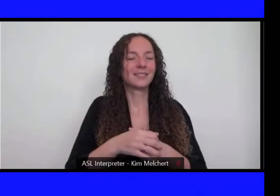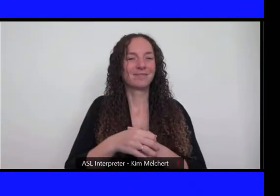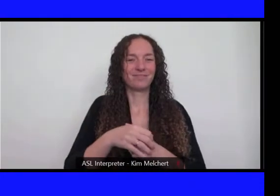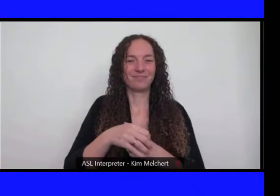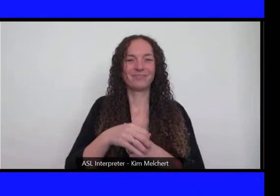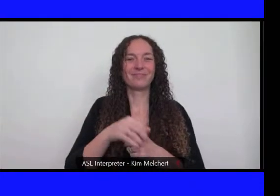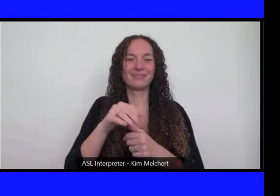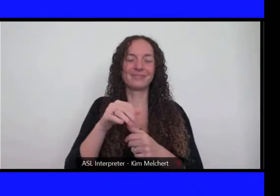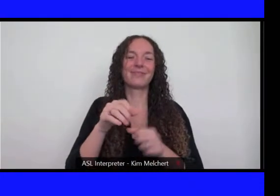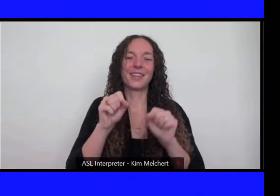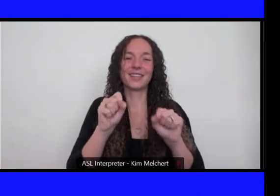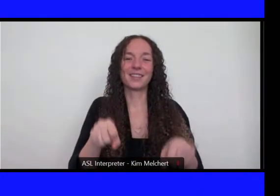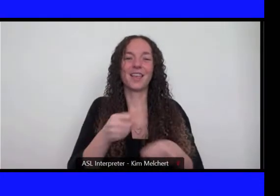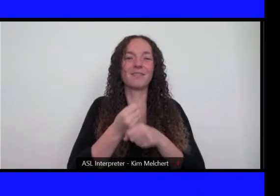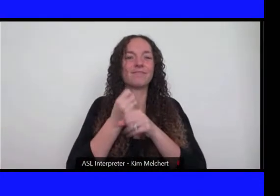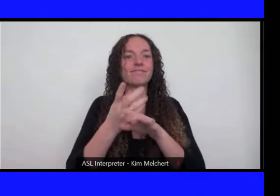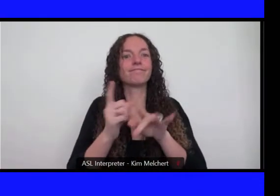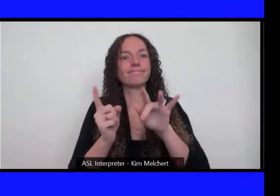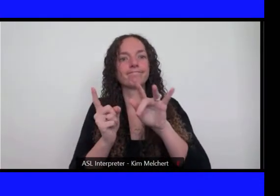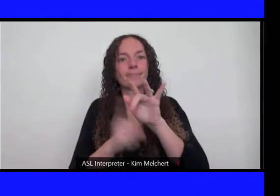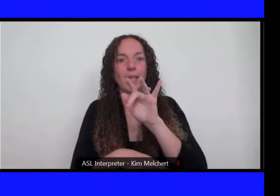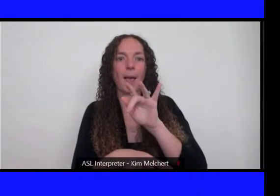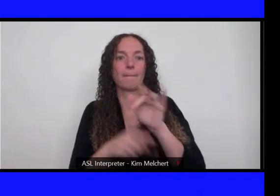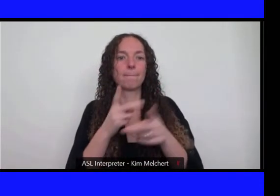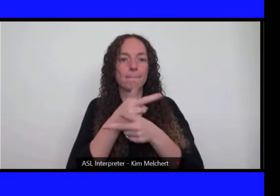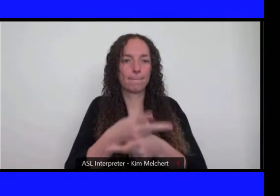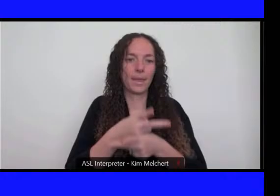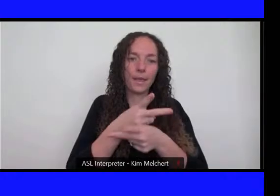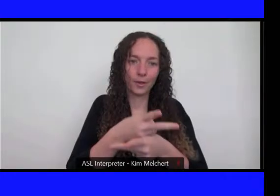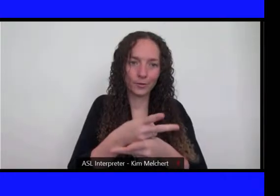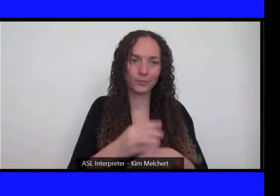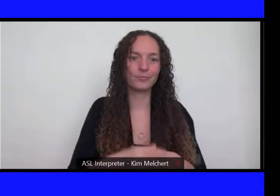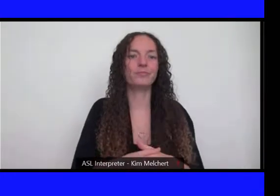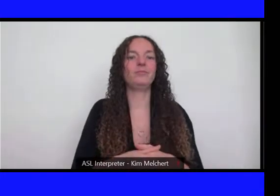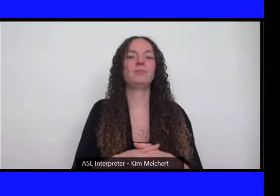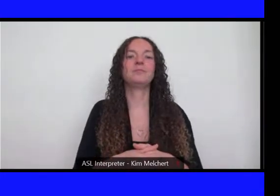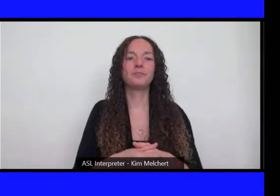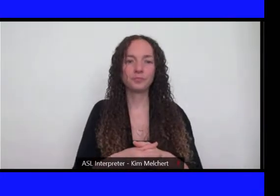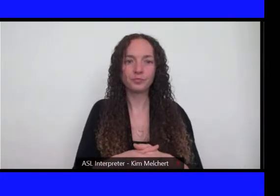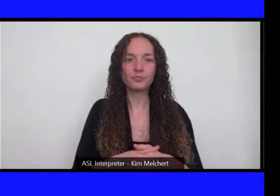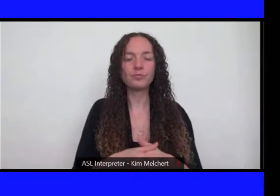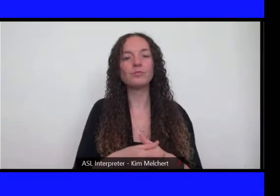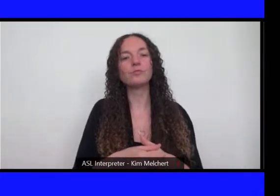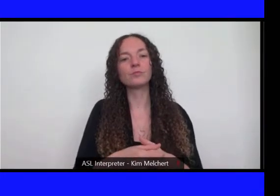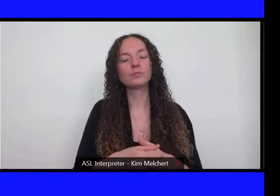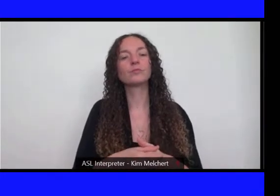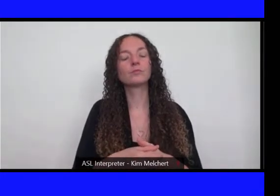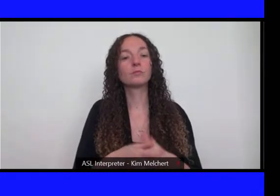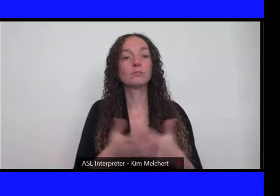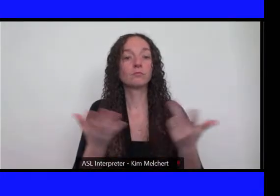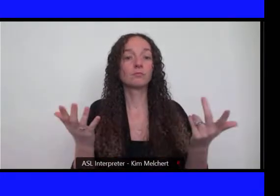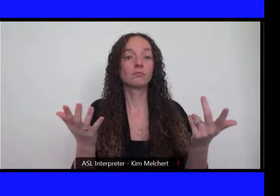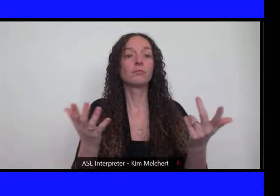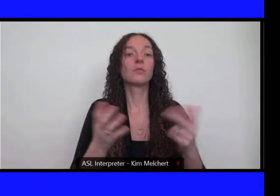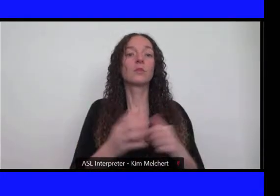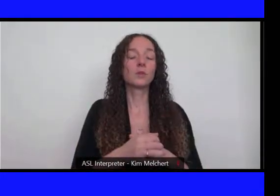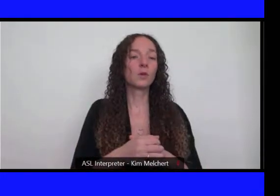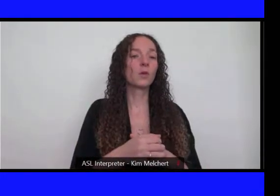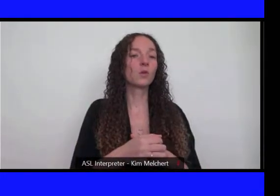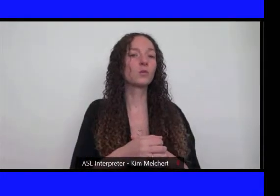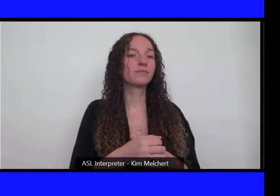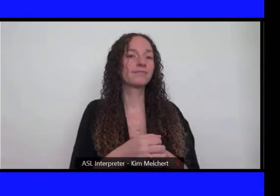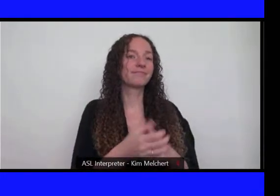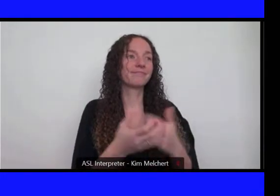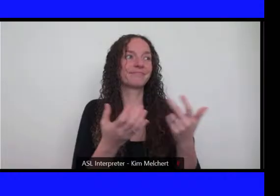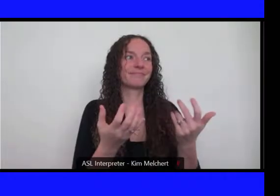see this as a time of higher mortality due to poor